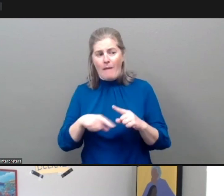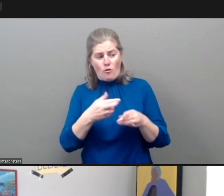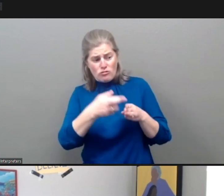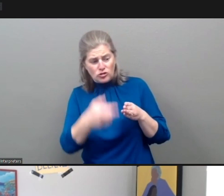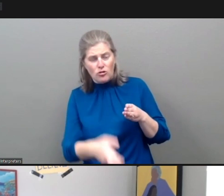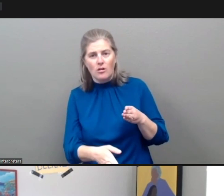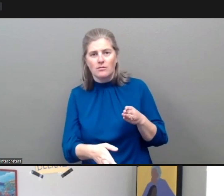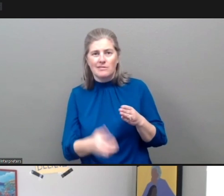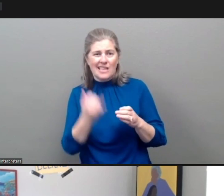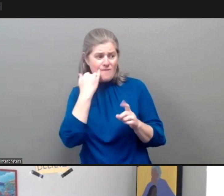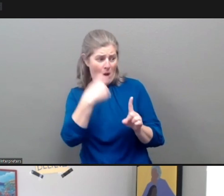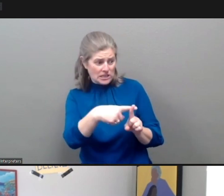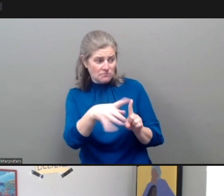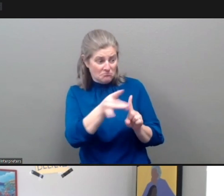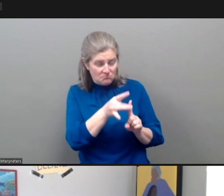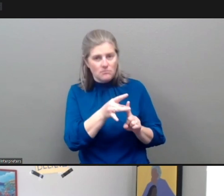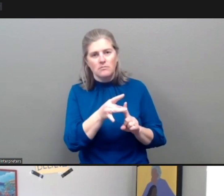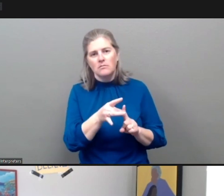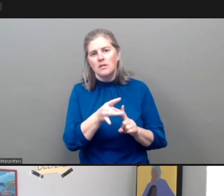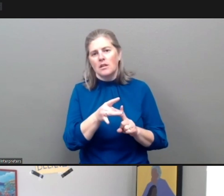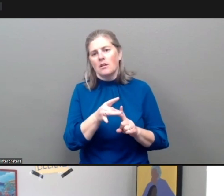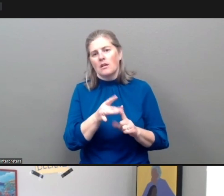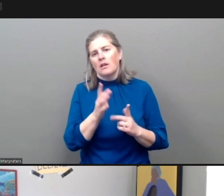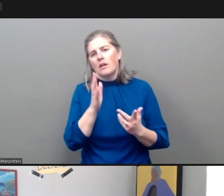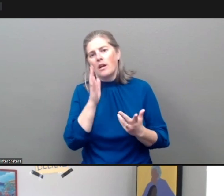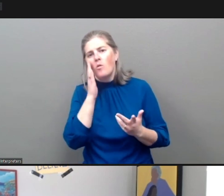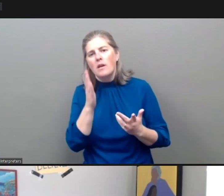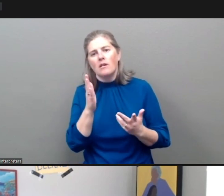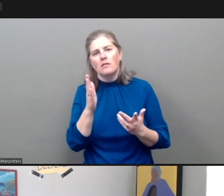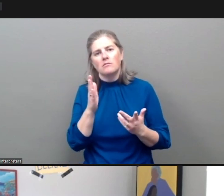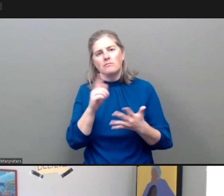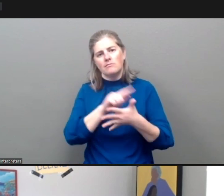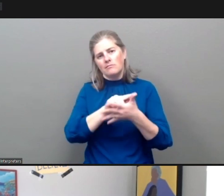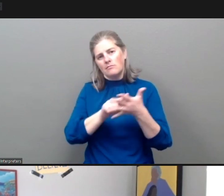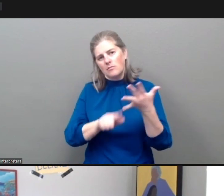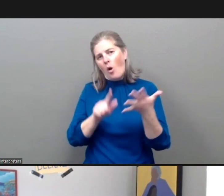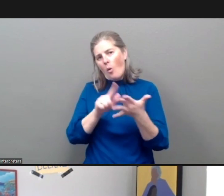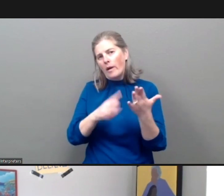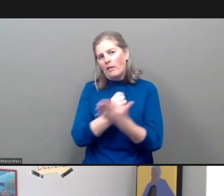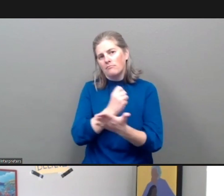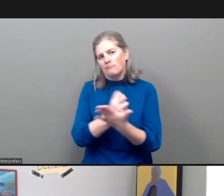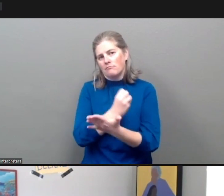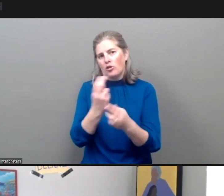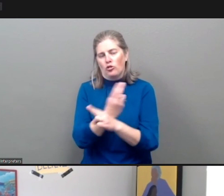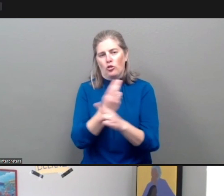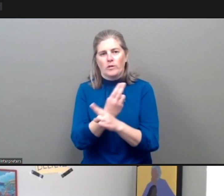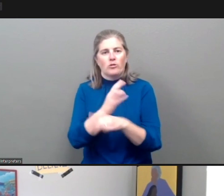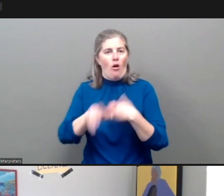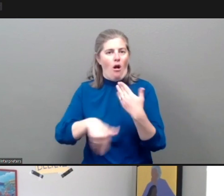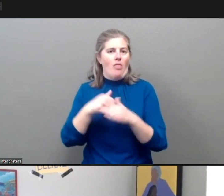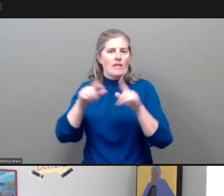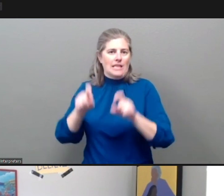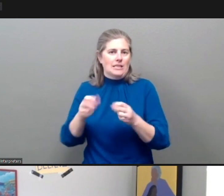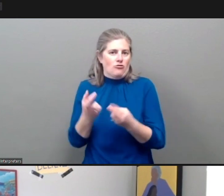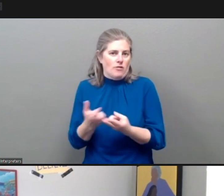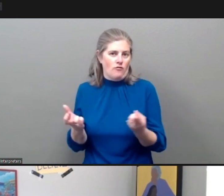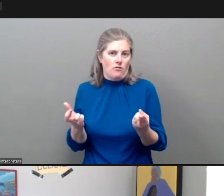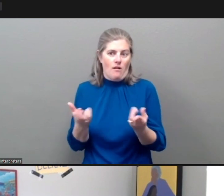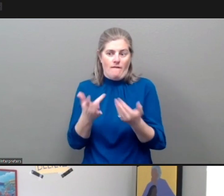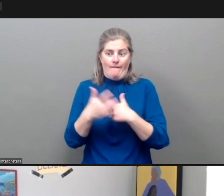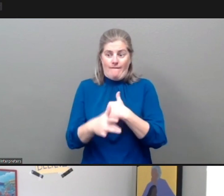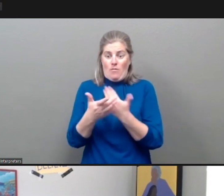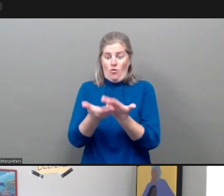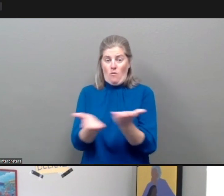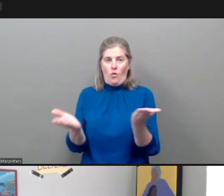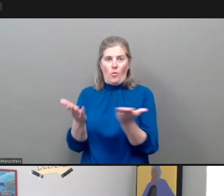if they're positive. So it'll be all of the ones that we can, all the testing resources we have available